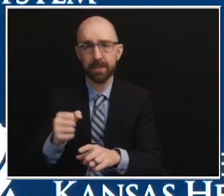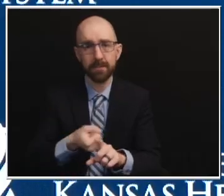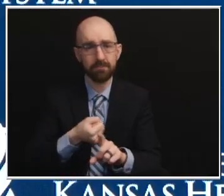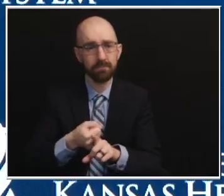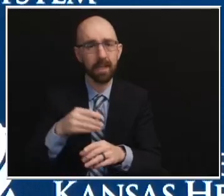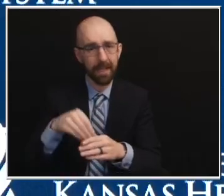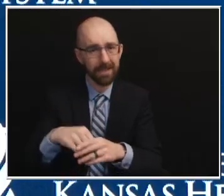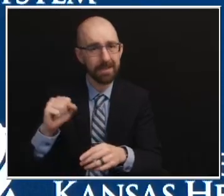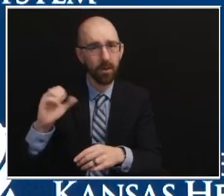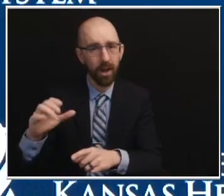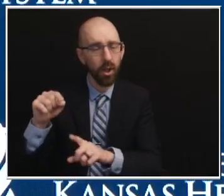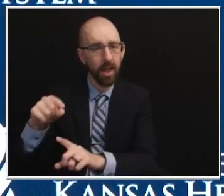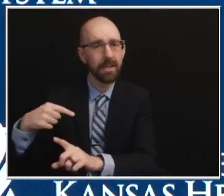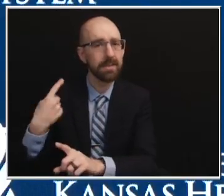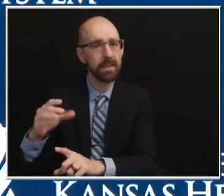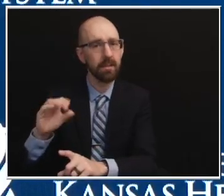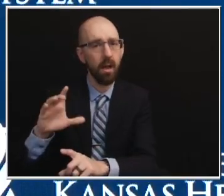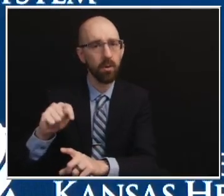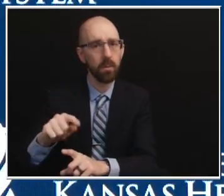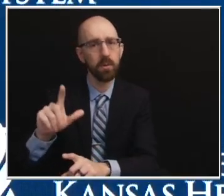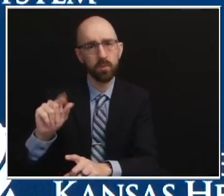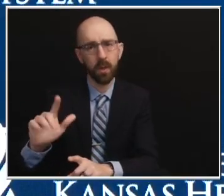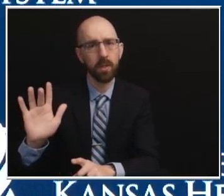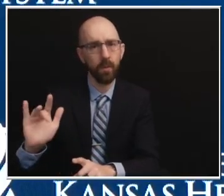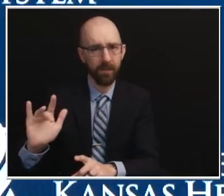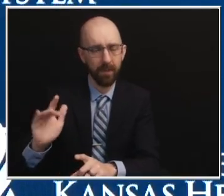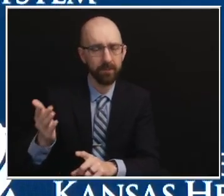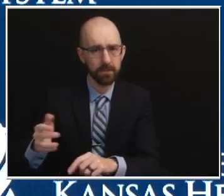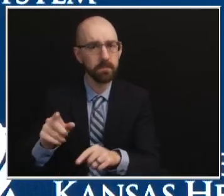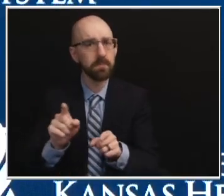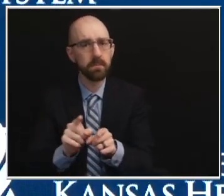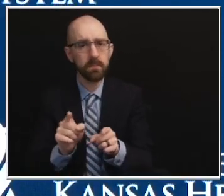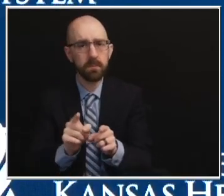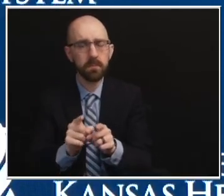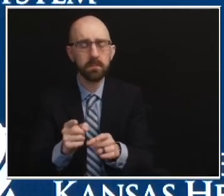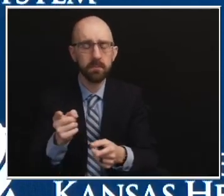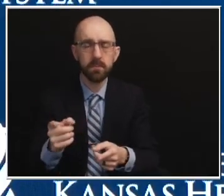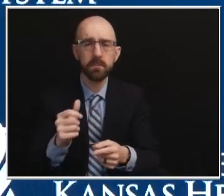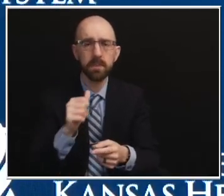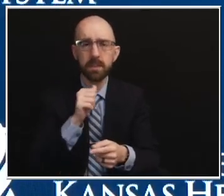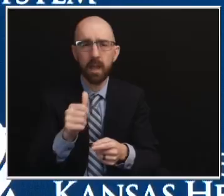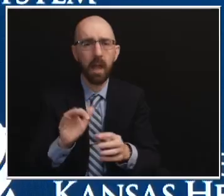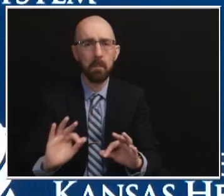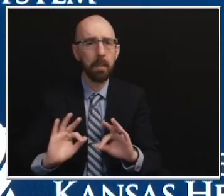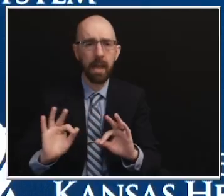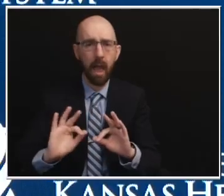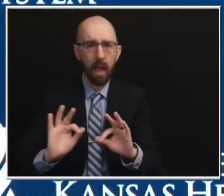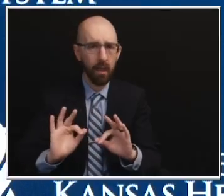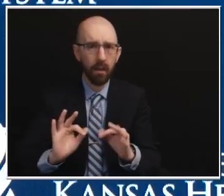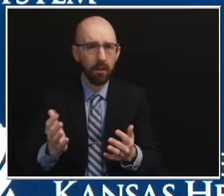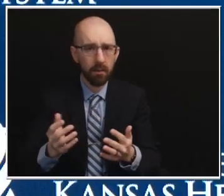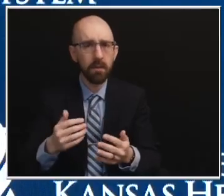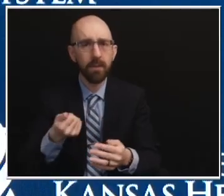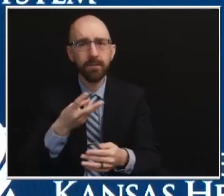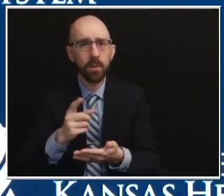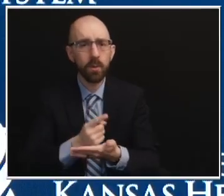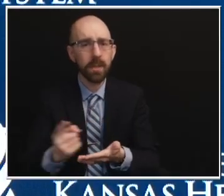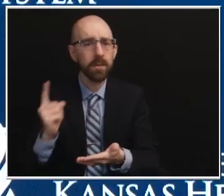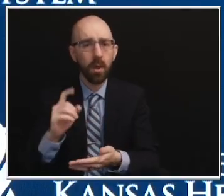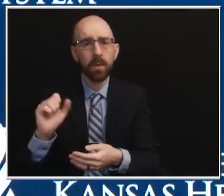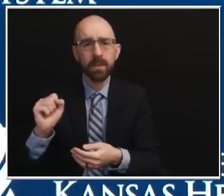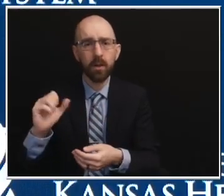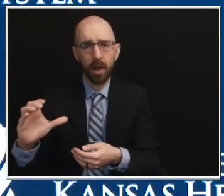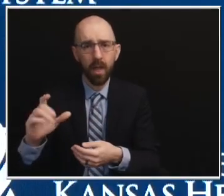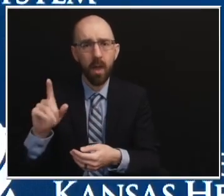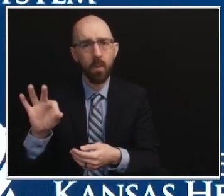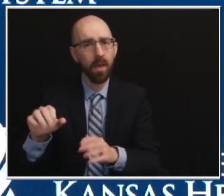since October of 2025. And also, it is not a benign disease. So a couple weeks ago, the South Carolina, one of the state